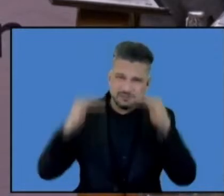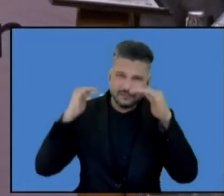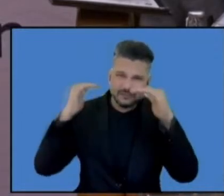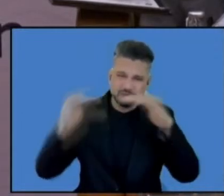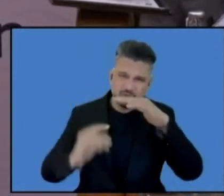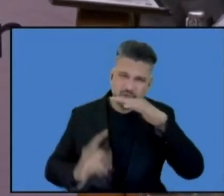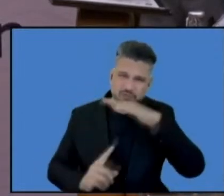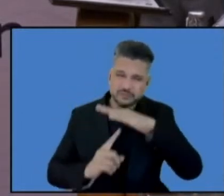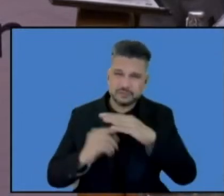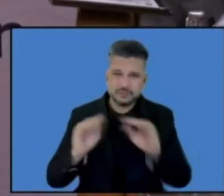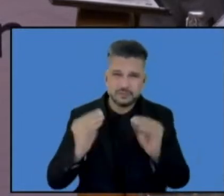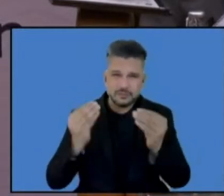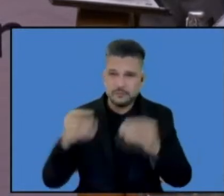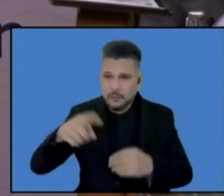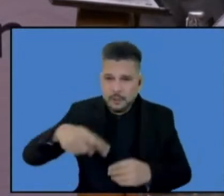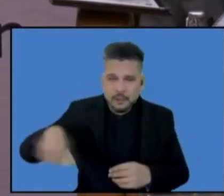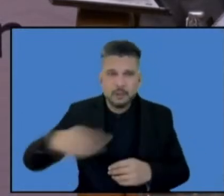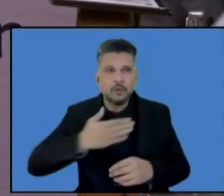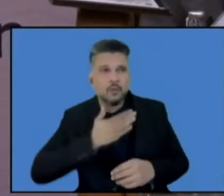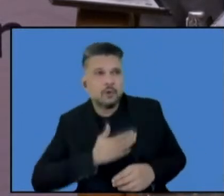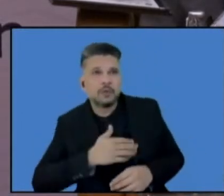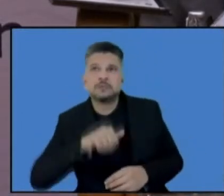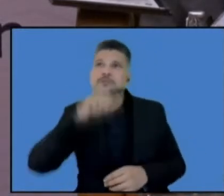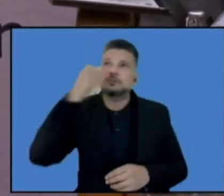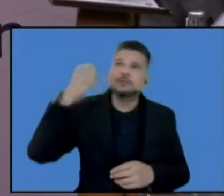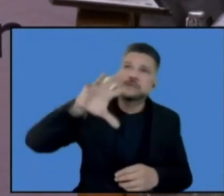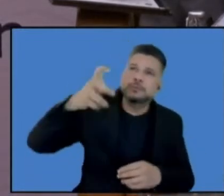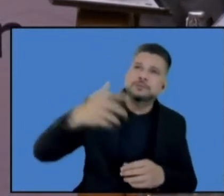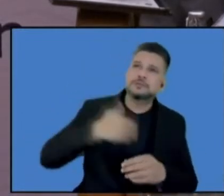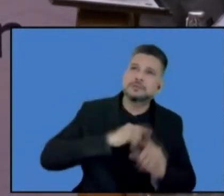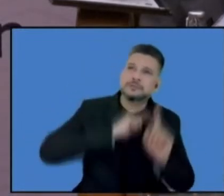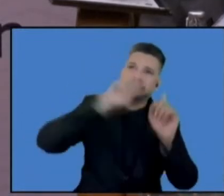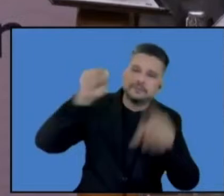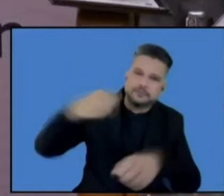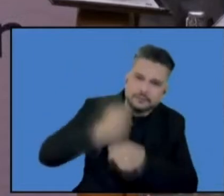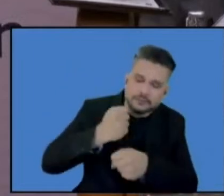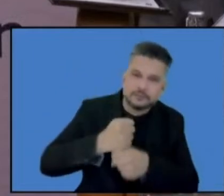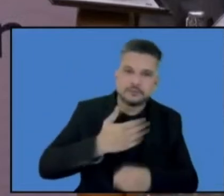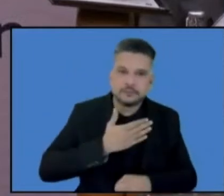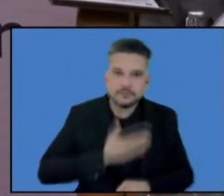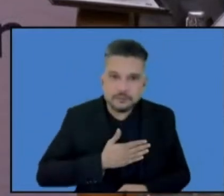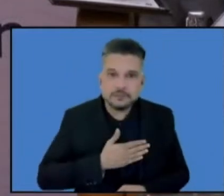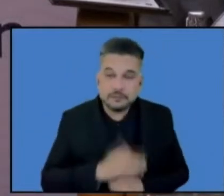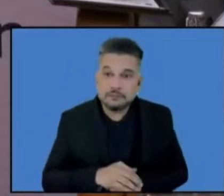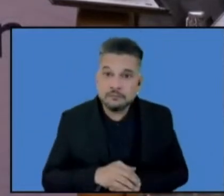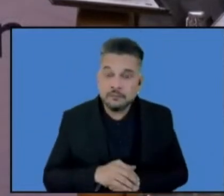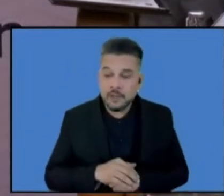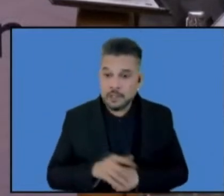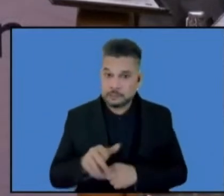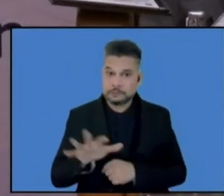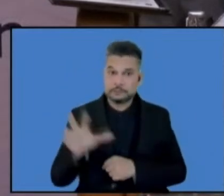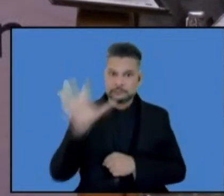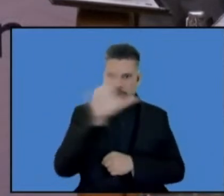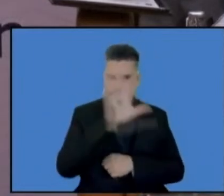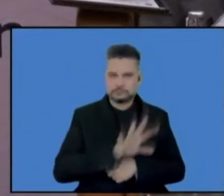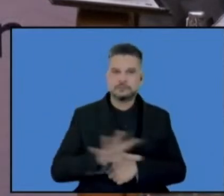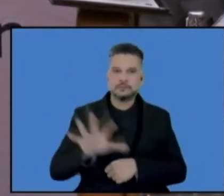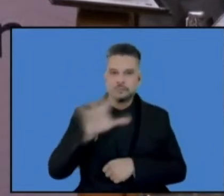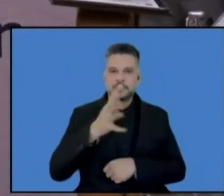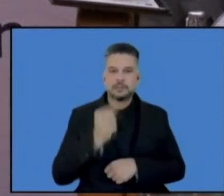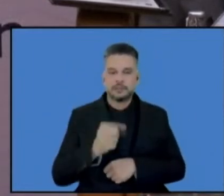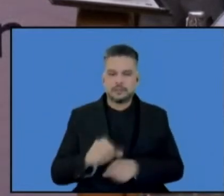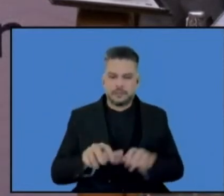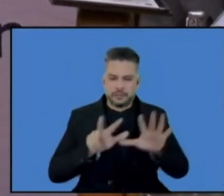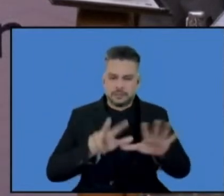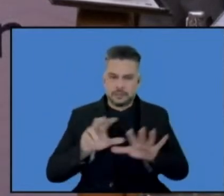of the country for employability and better life. This region represents, in the global numbers, 80% of